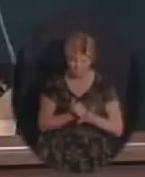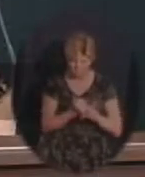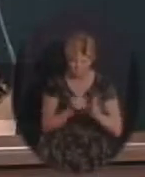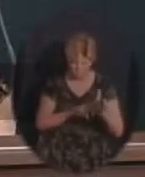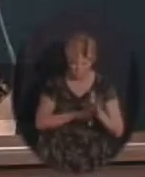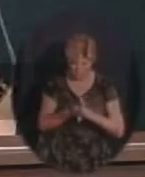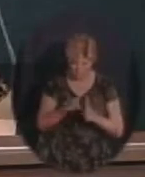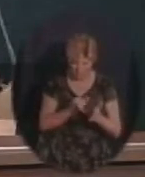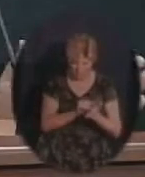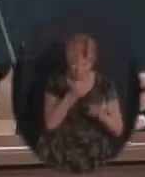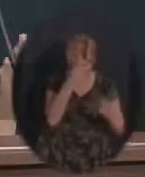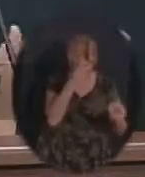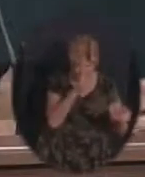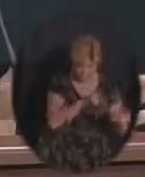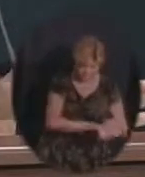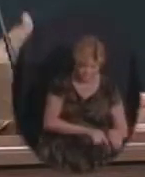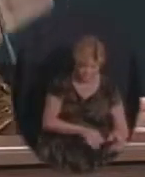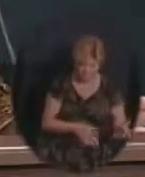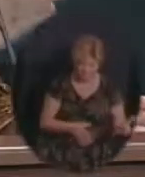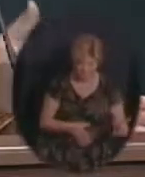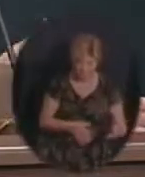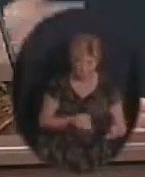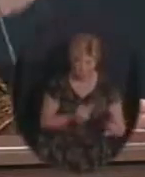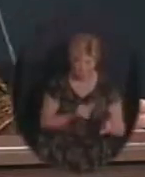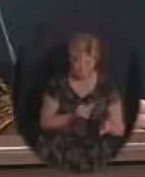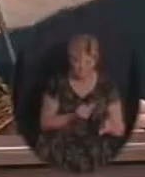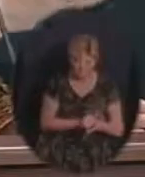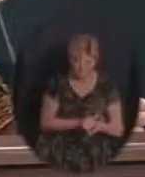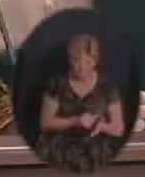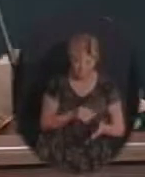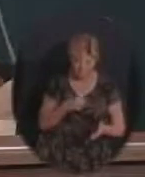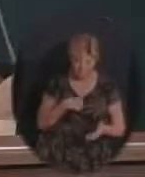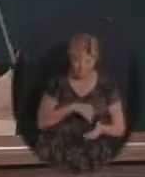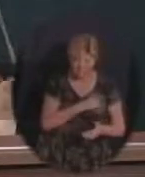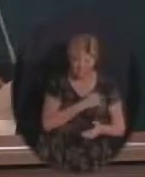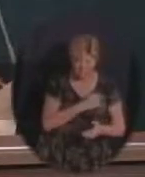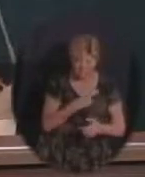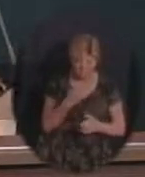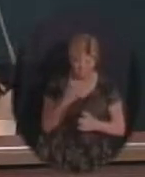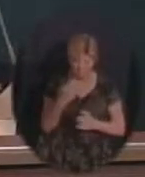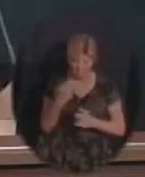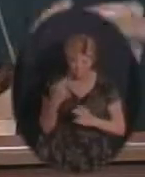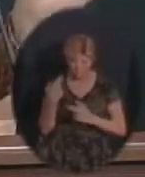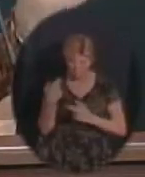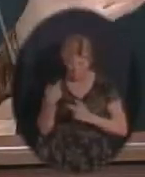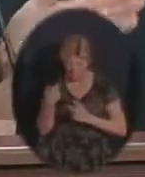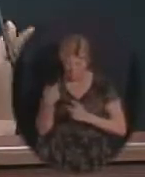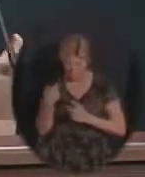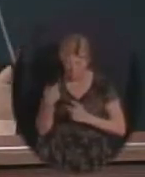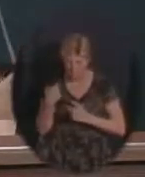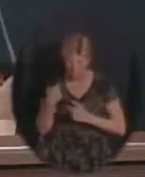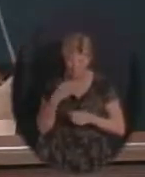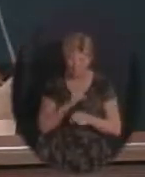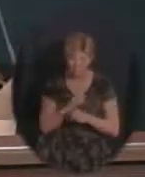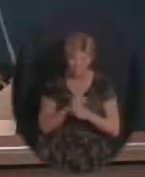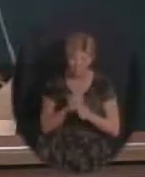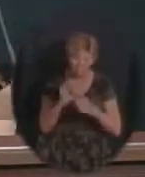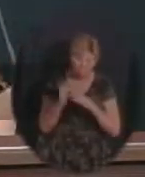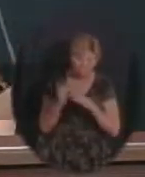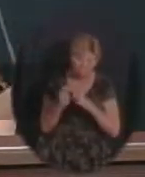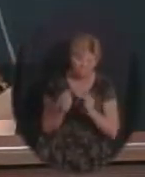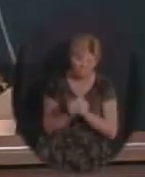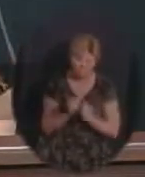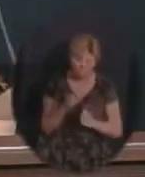agreement. And that would be the responsibility on our side in working with Bob Charlesworth and